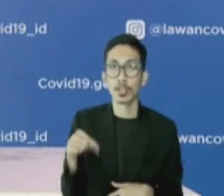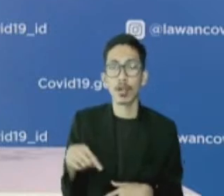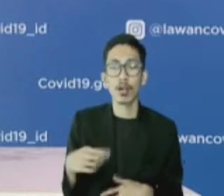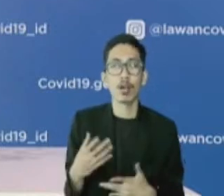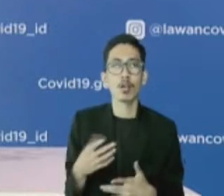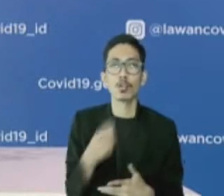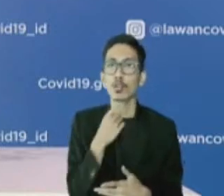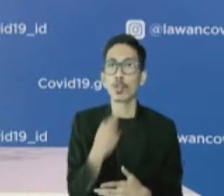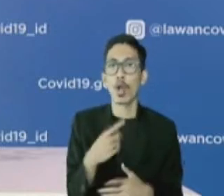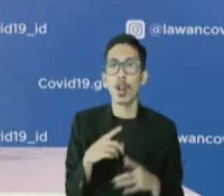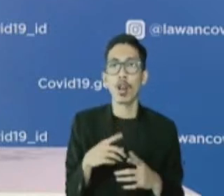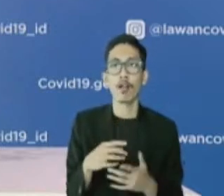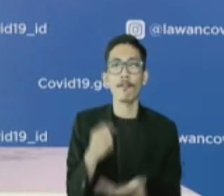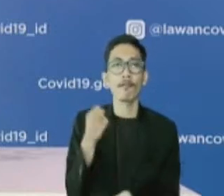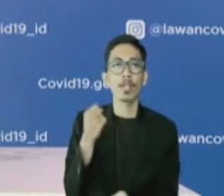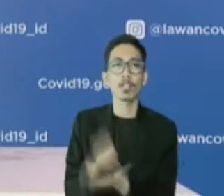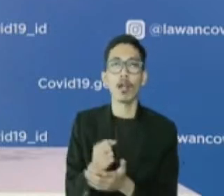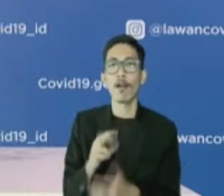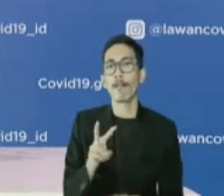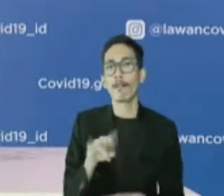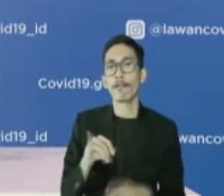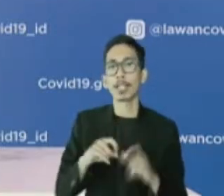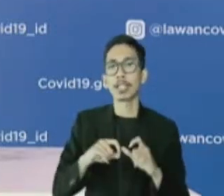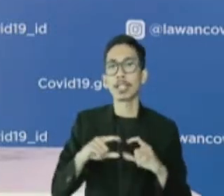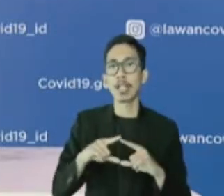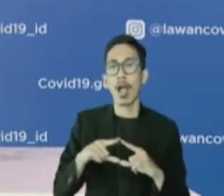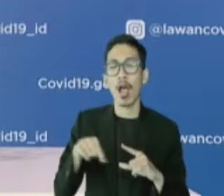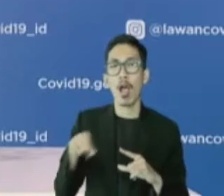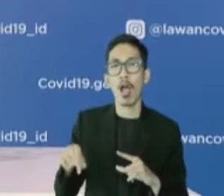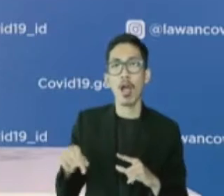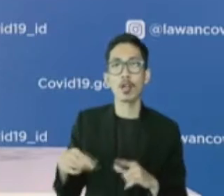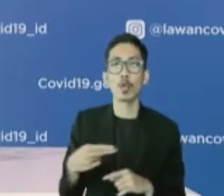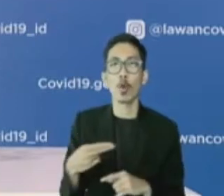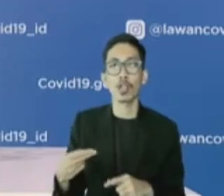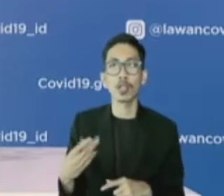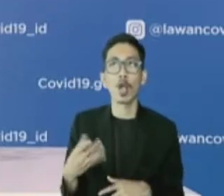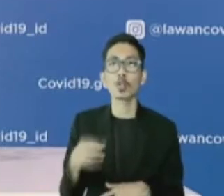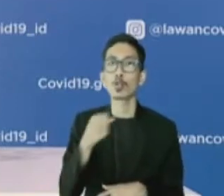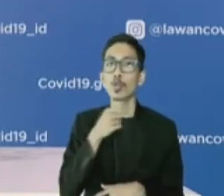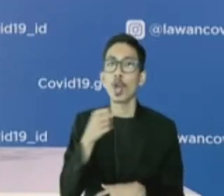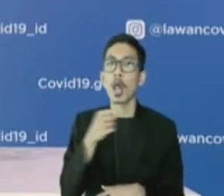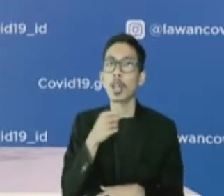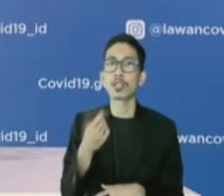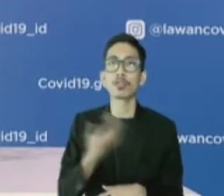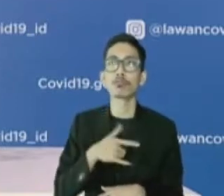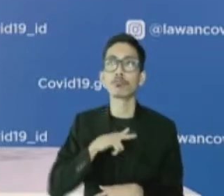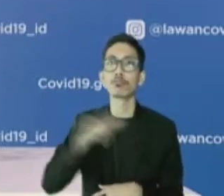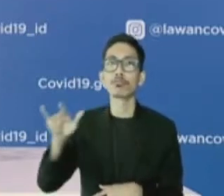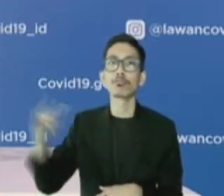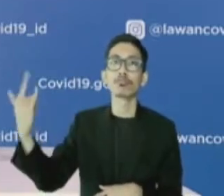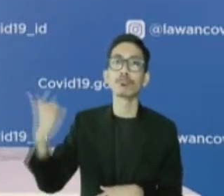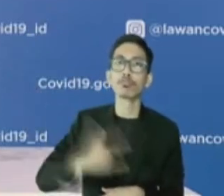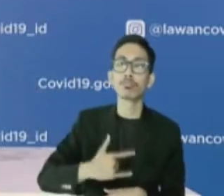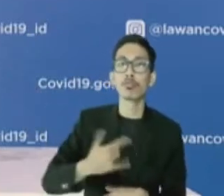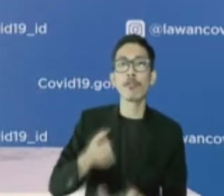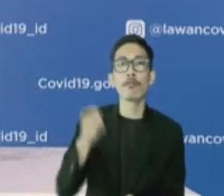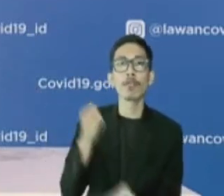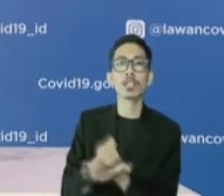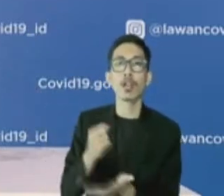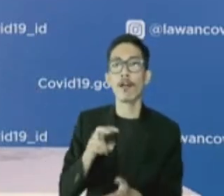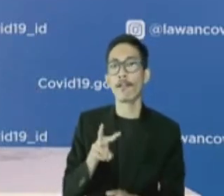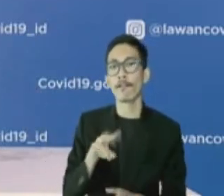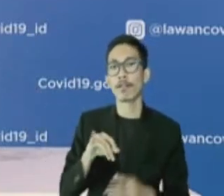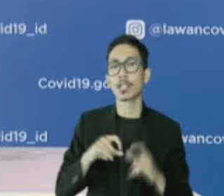for foreign journalists. Can you advise when this might change? Thank you. Thank you. In principle,